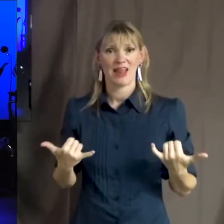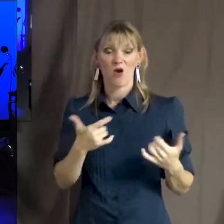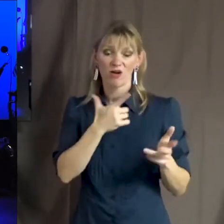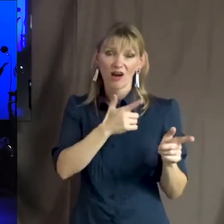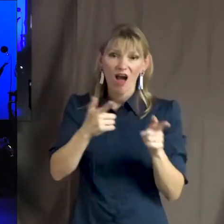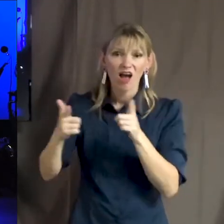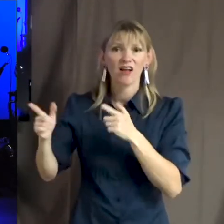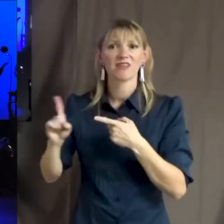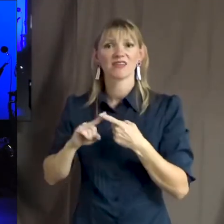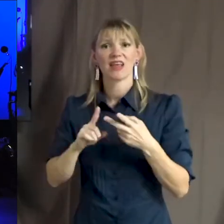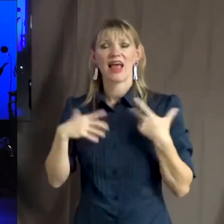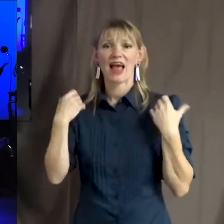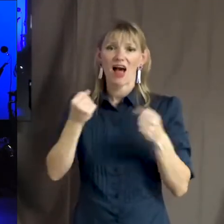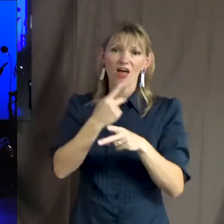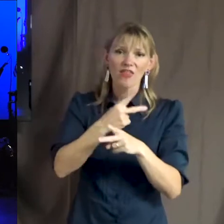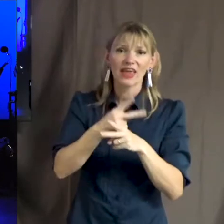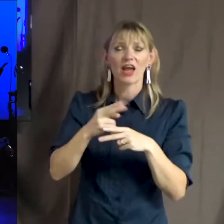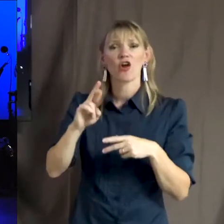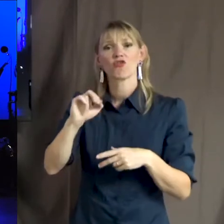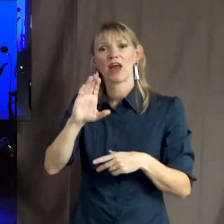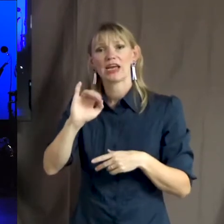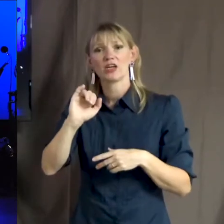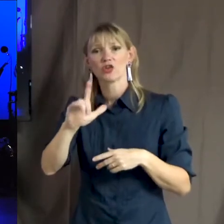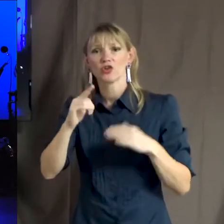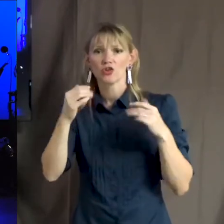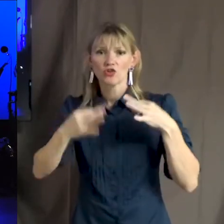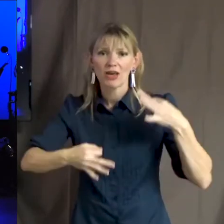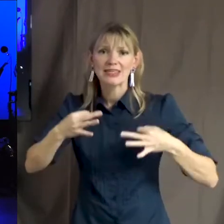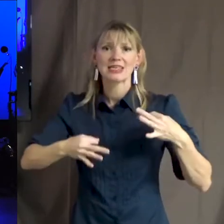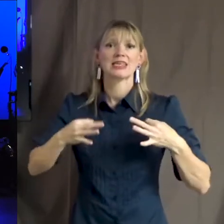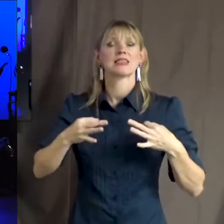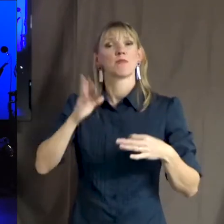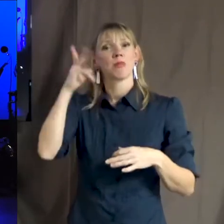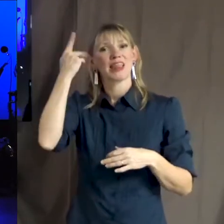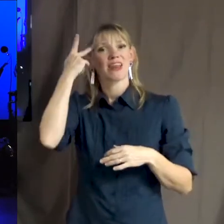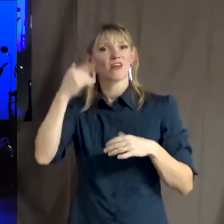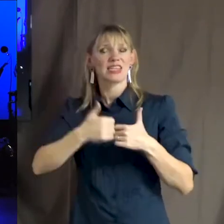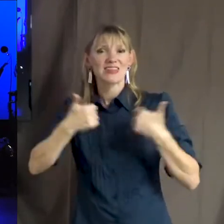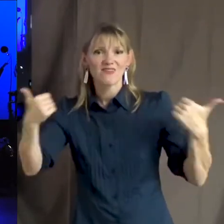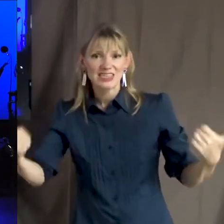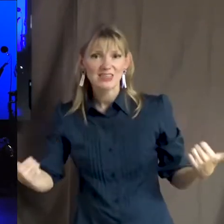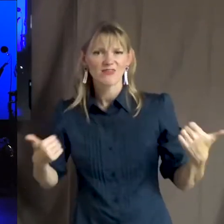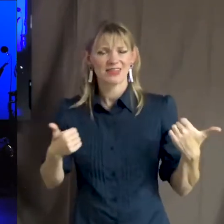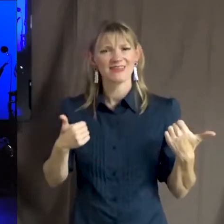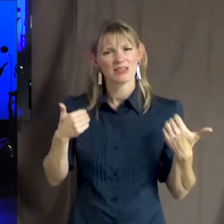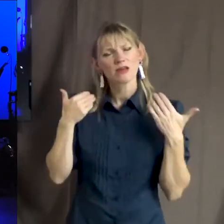around healthcare, around racial justice, around political divisiveness. Take your position